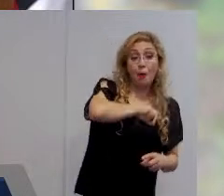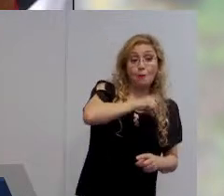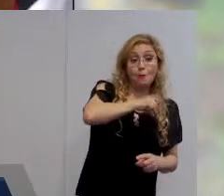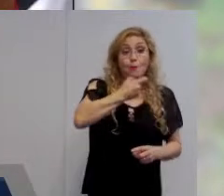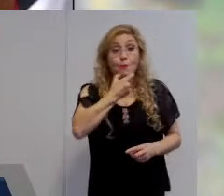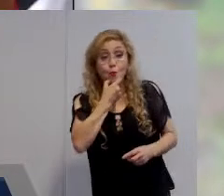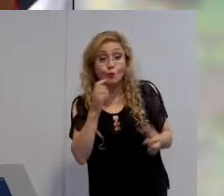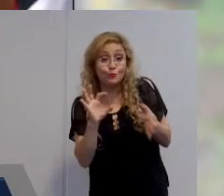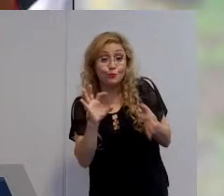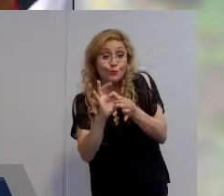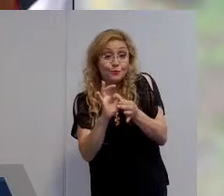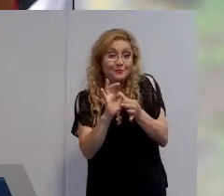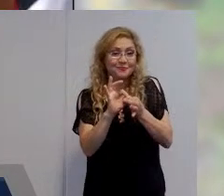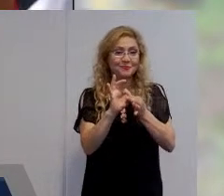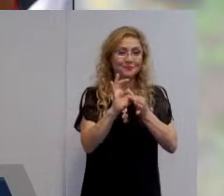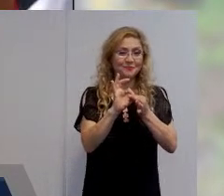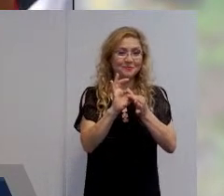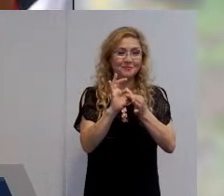Spanglish,